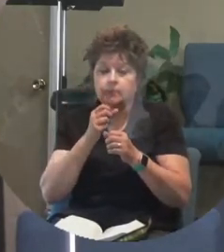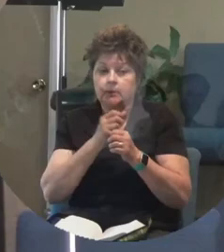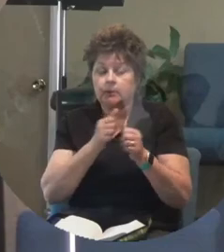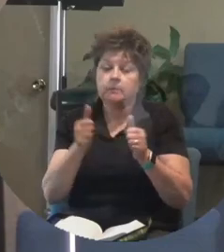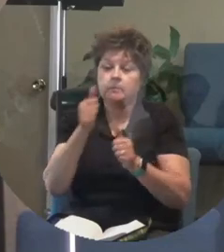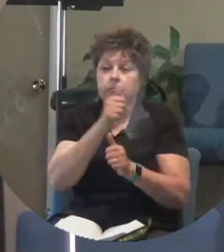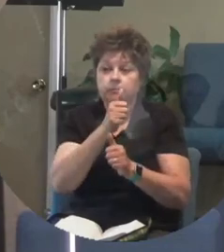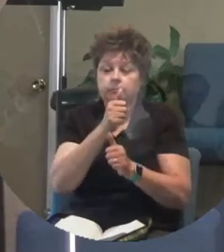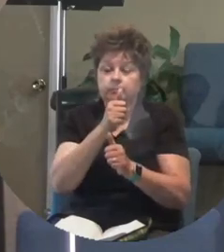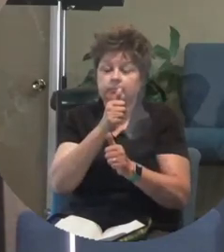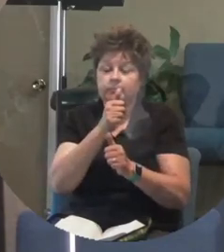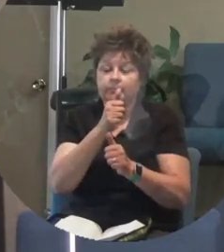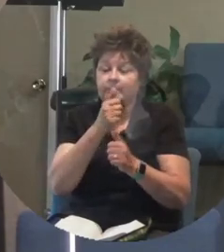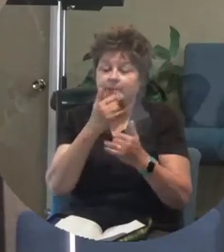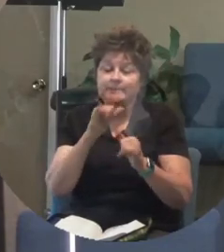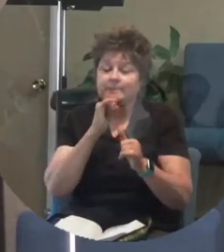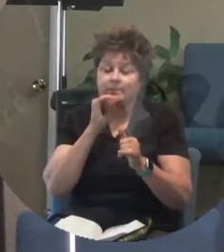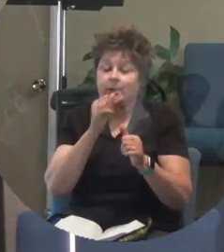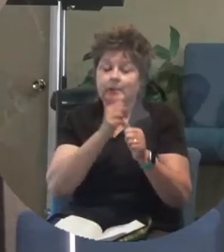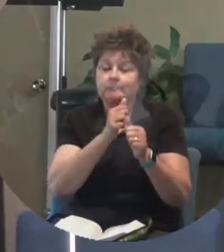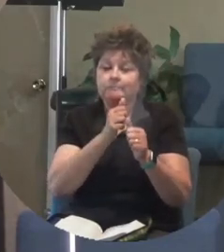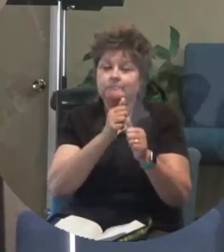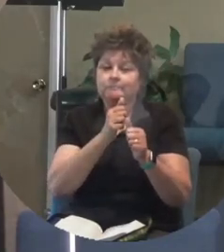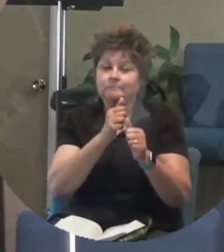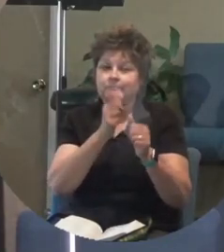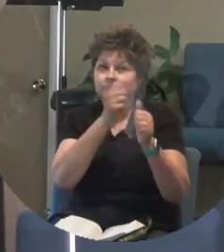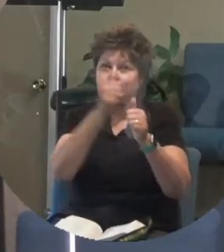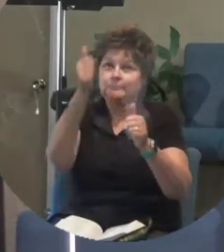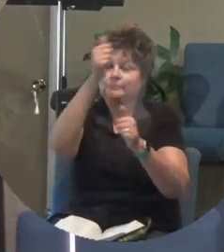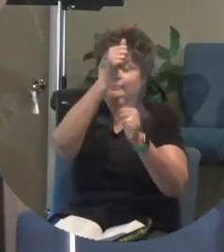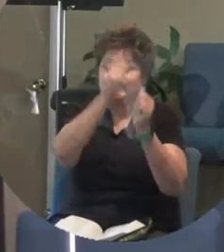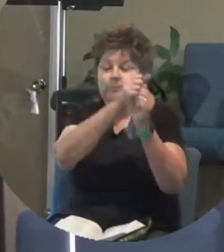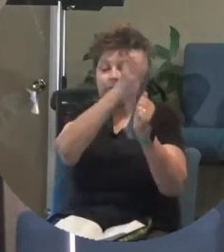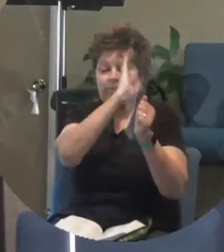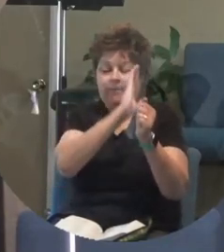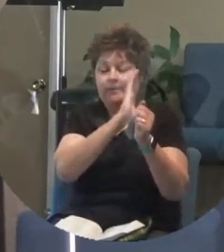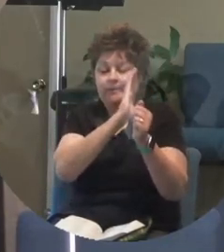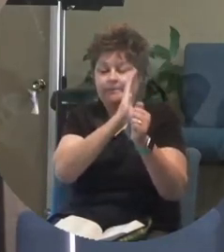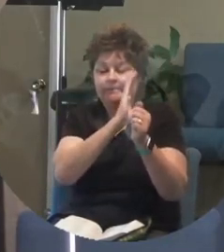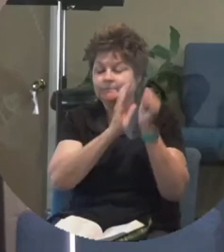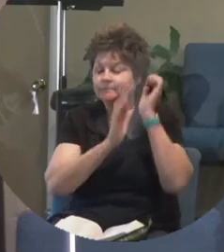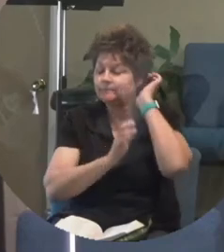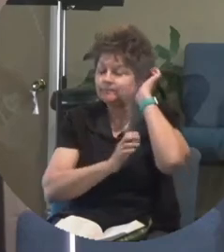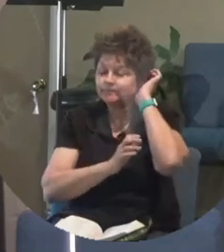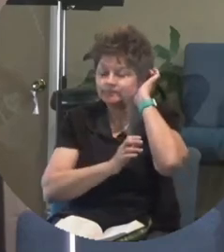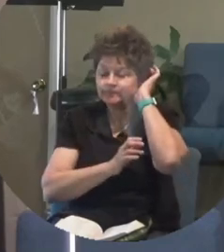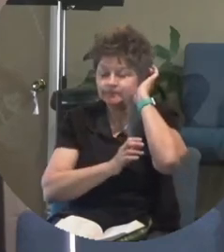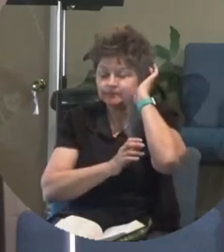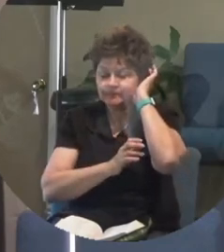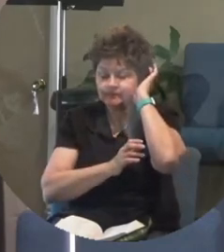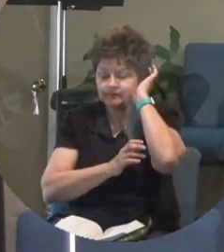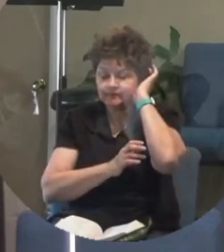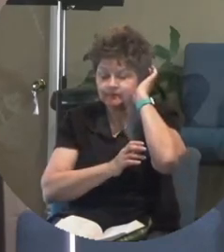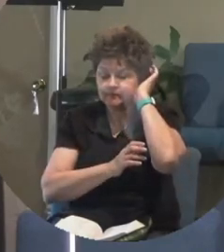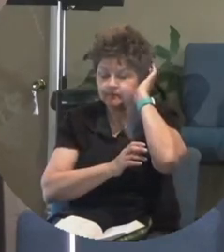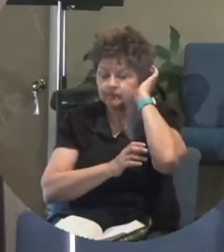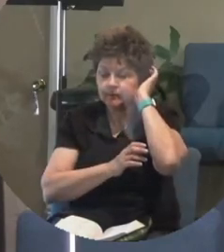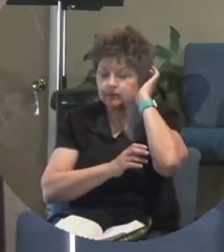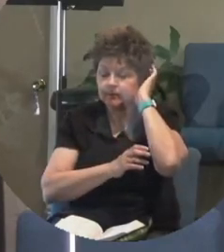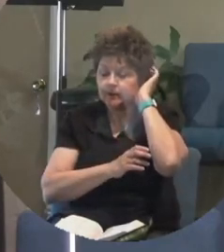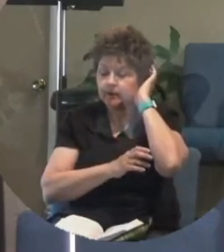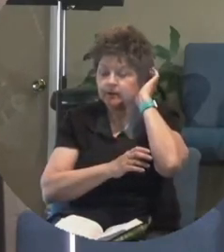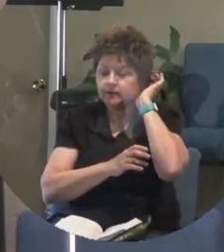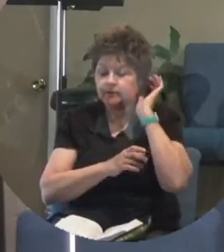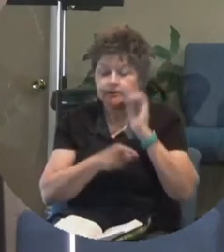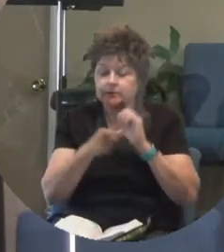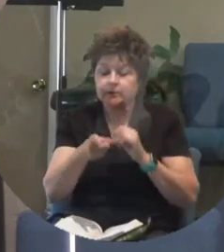God. I mean, if you know by the scripture, you know Solomon's demise. And I mean, Solomon couldn't take his own advice most